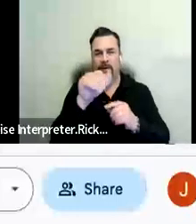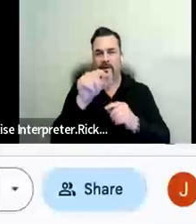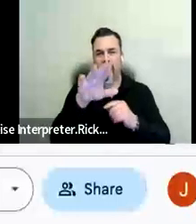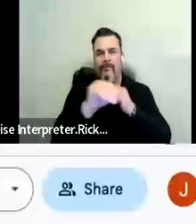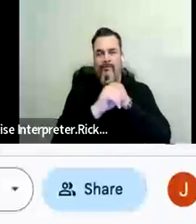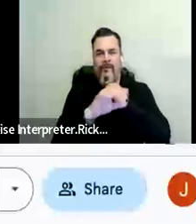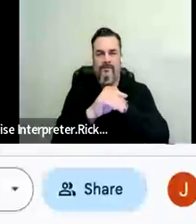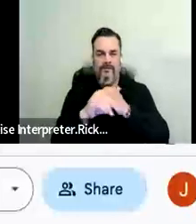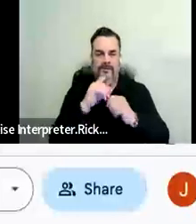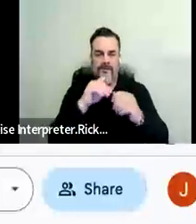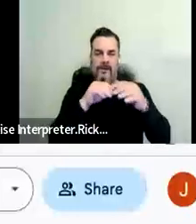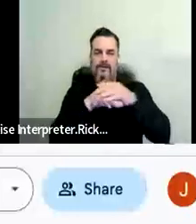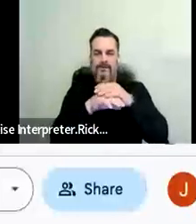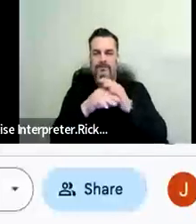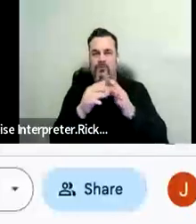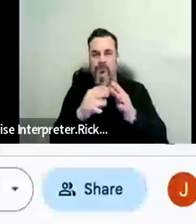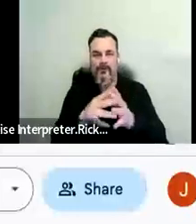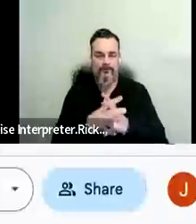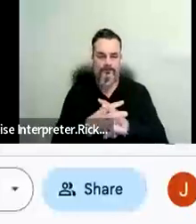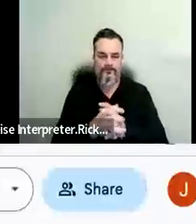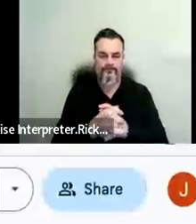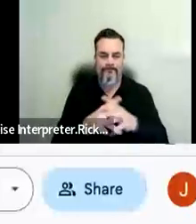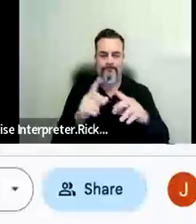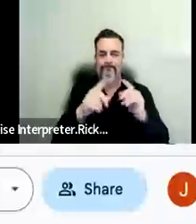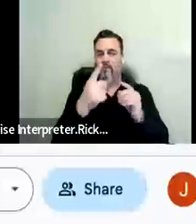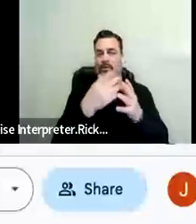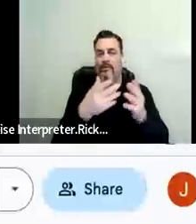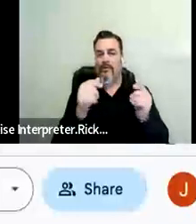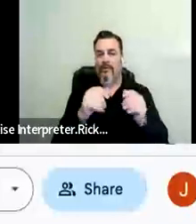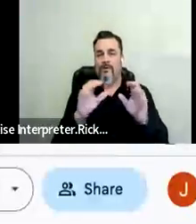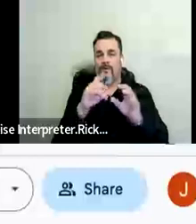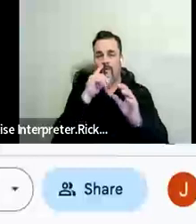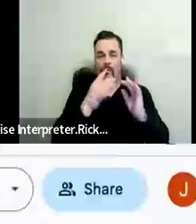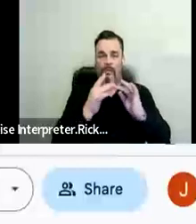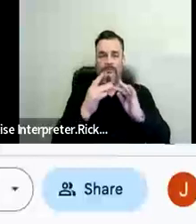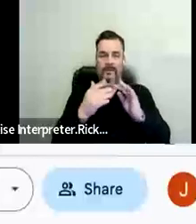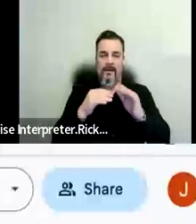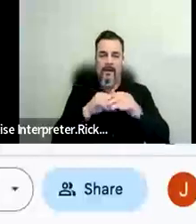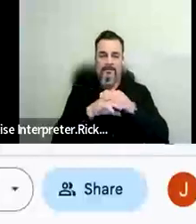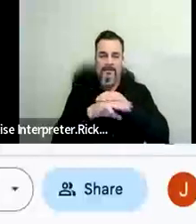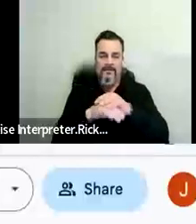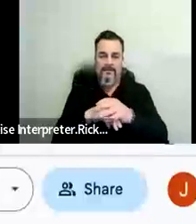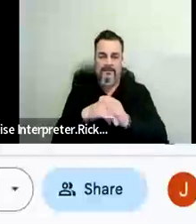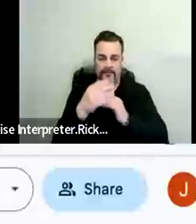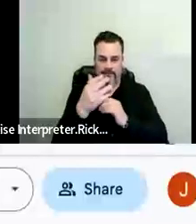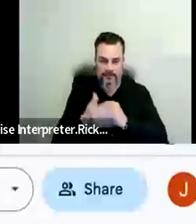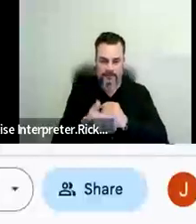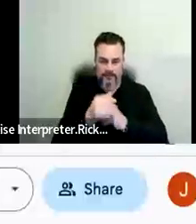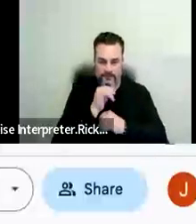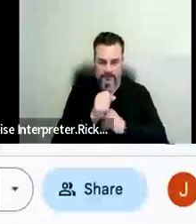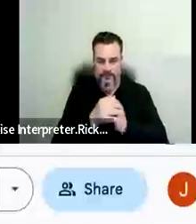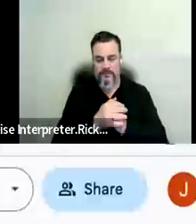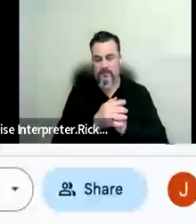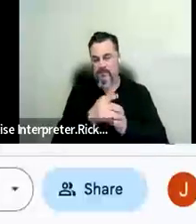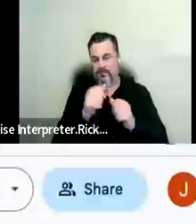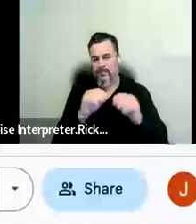really accessible way. But one thing that you can do for website access is you